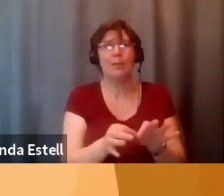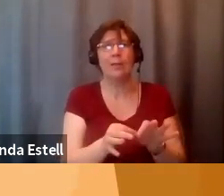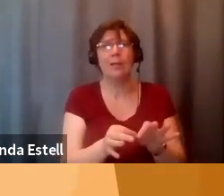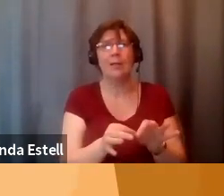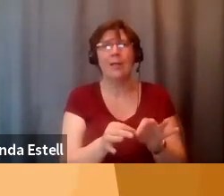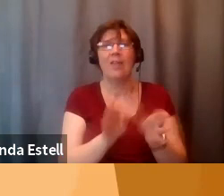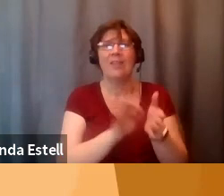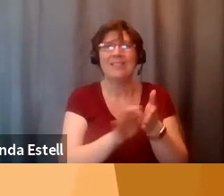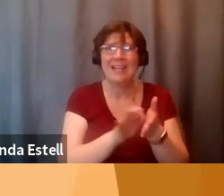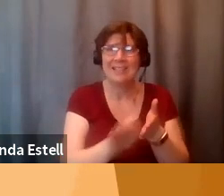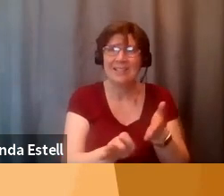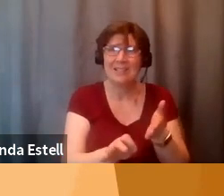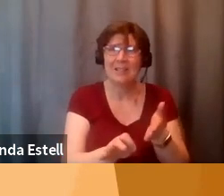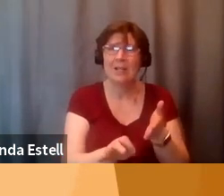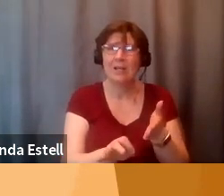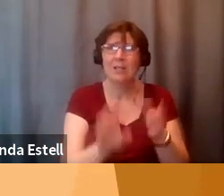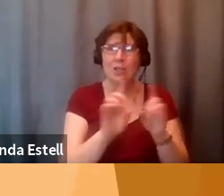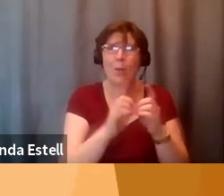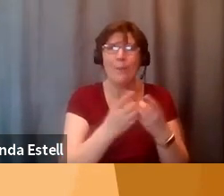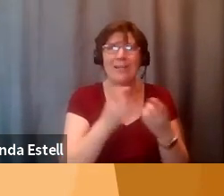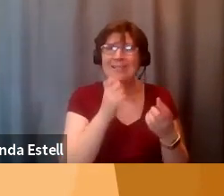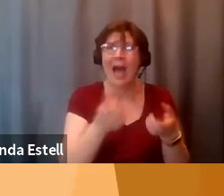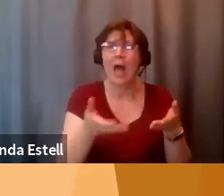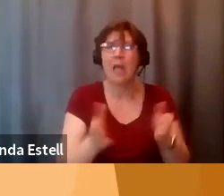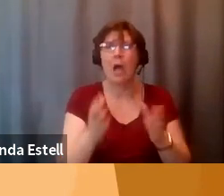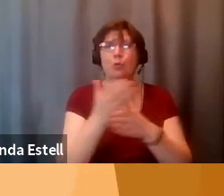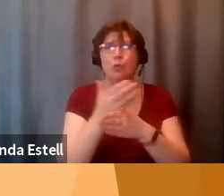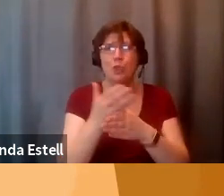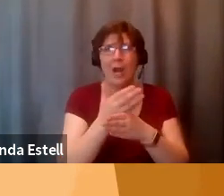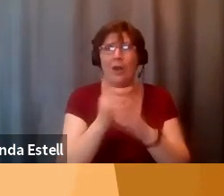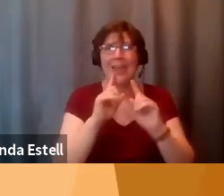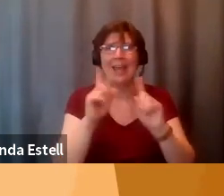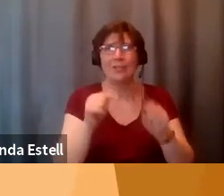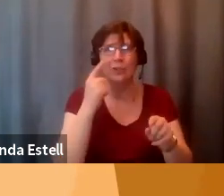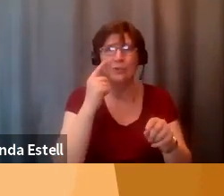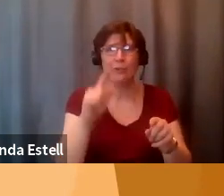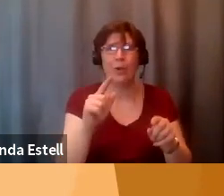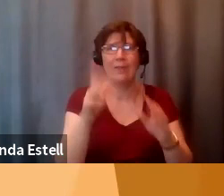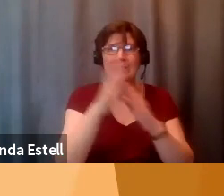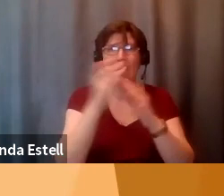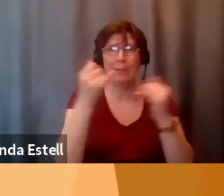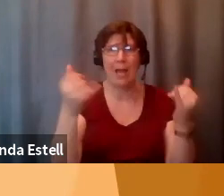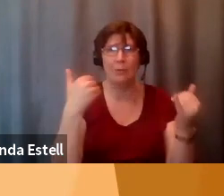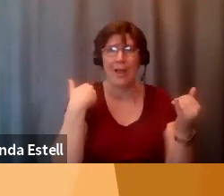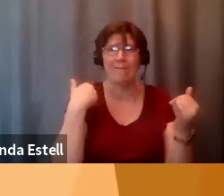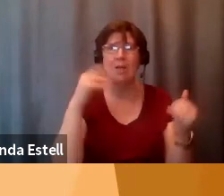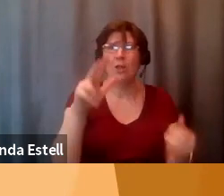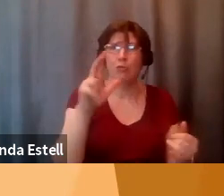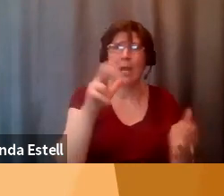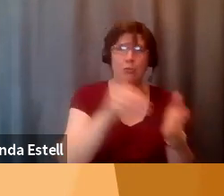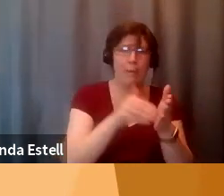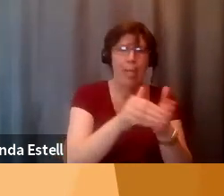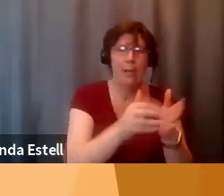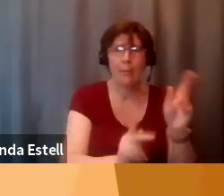census department is not allowed to share the answers, except for top line, we have 300 million people in our